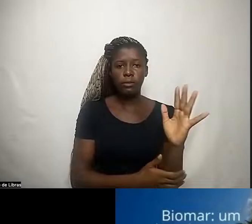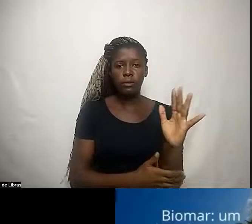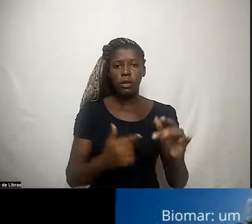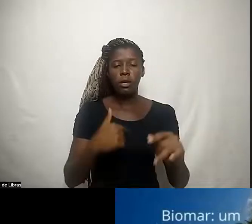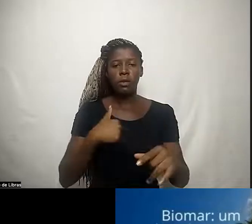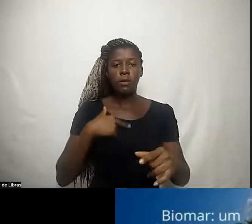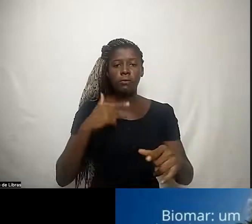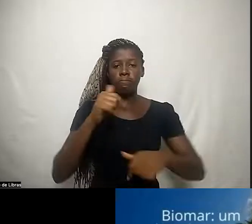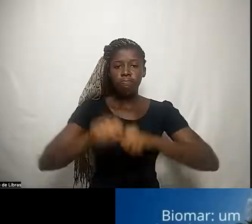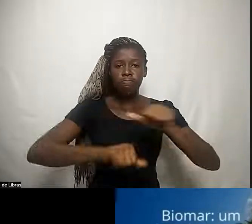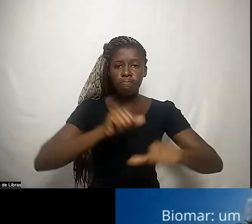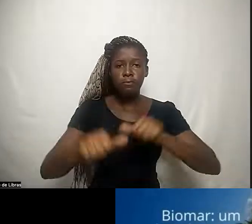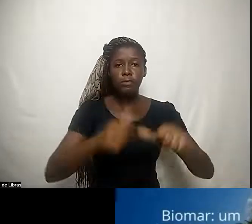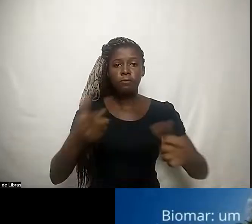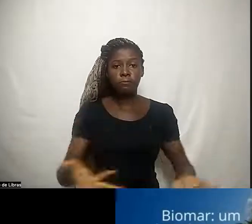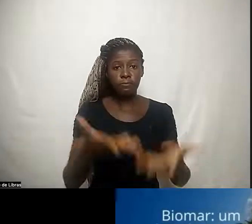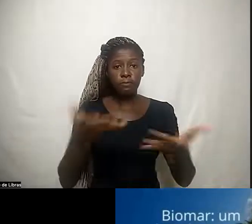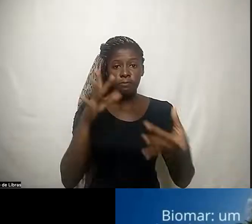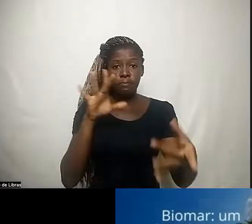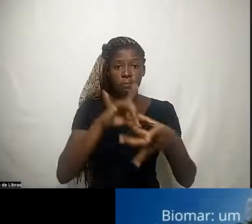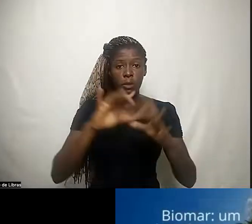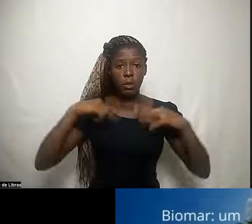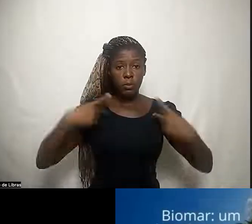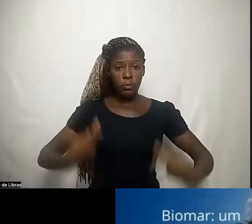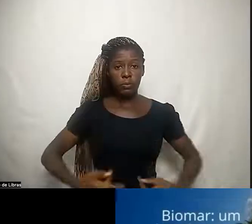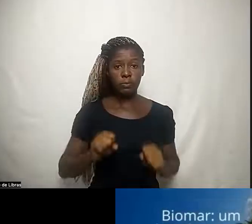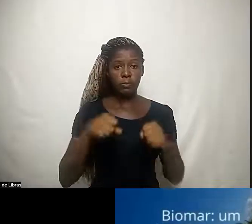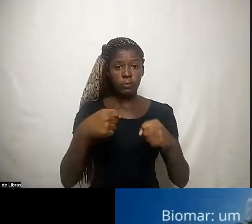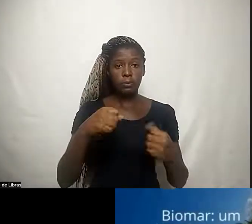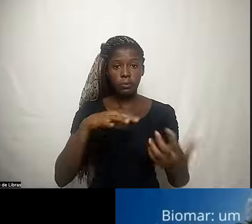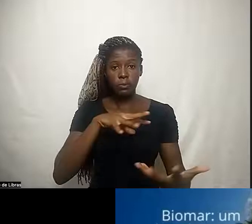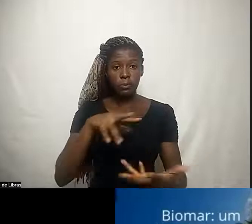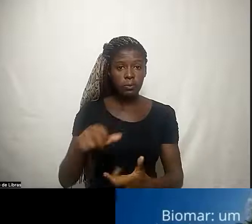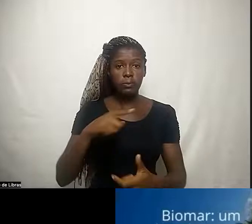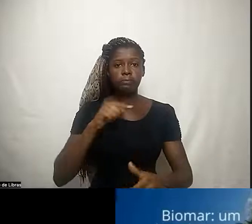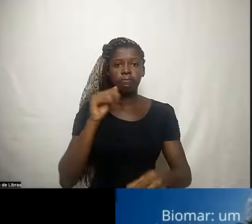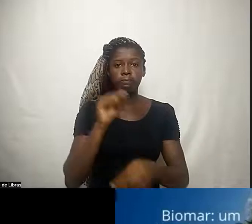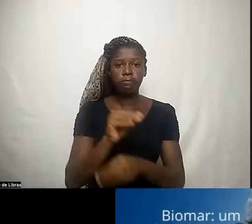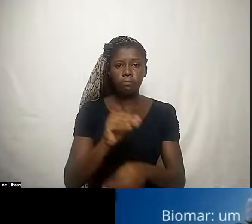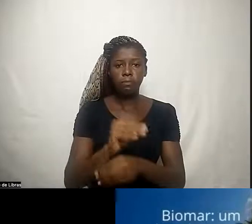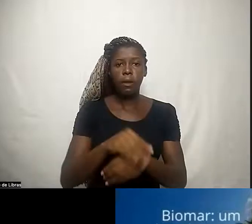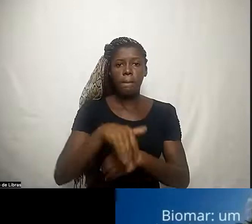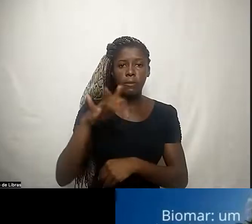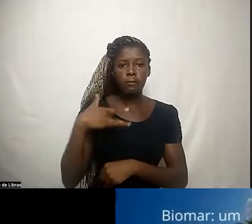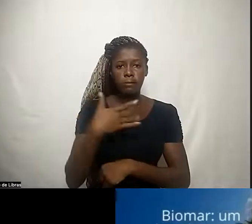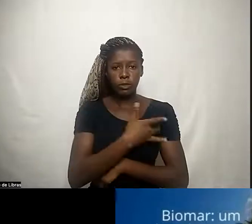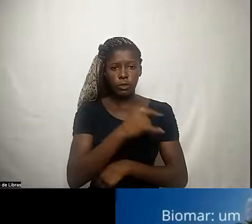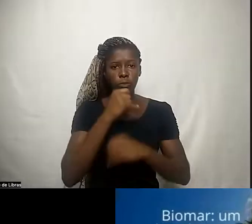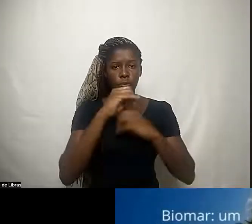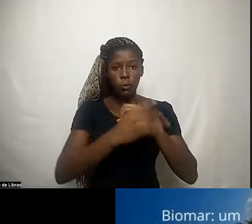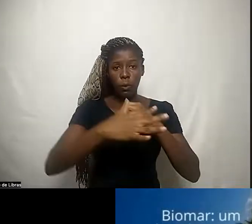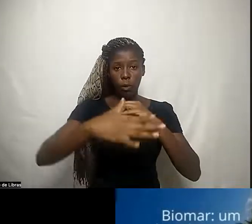cultural, that will shape the human behavior towards a more